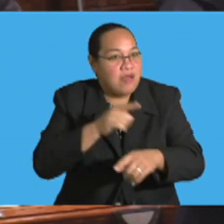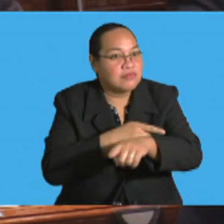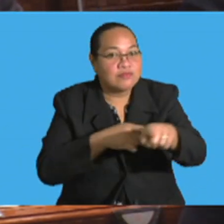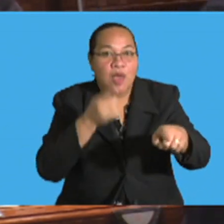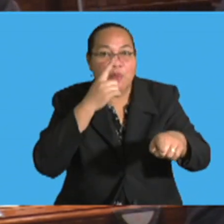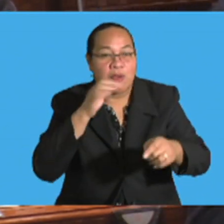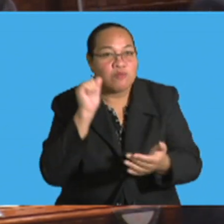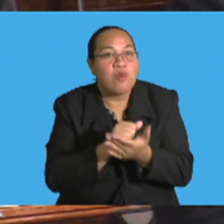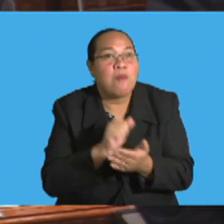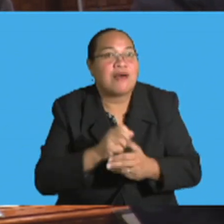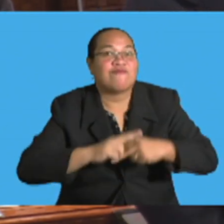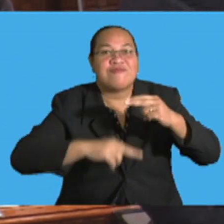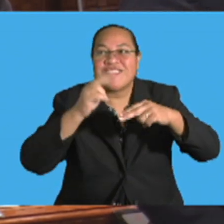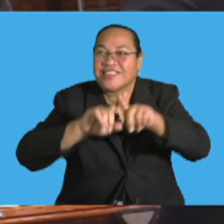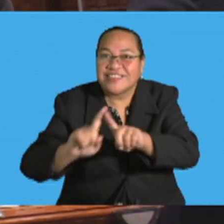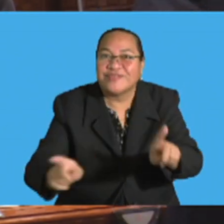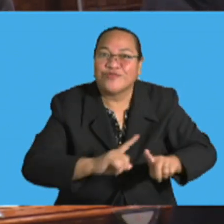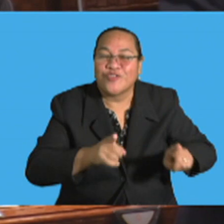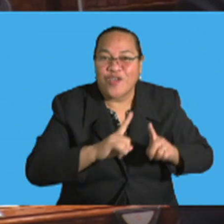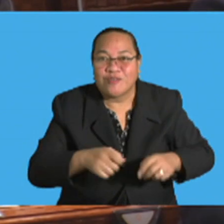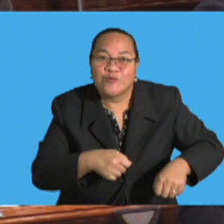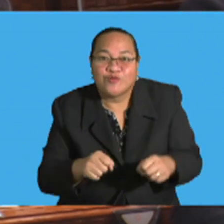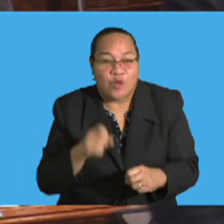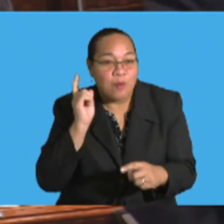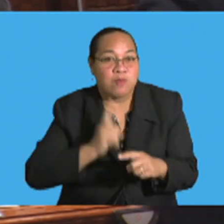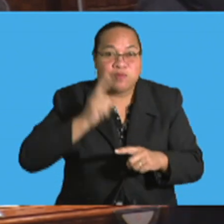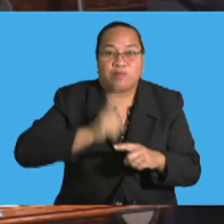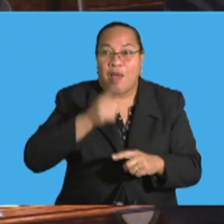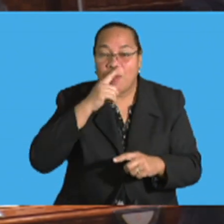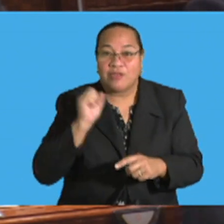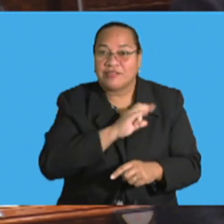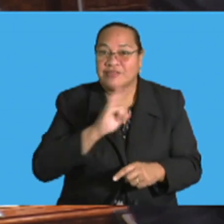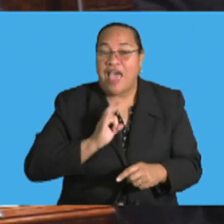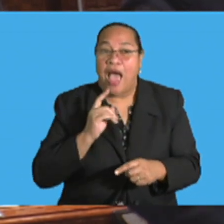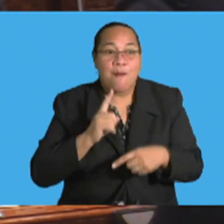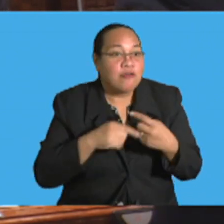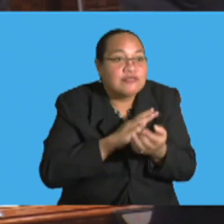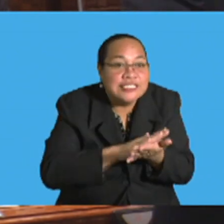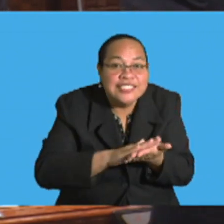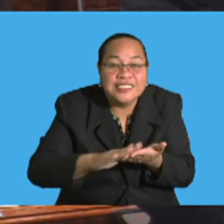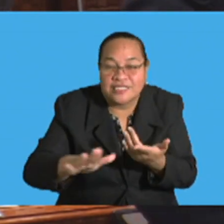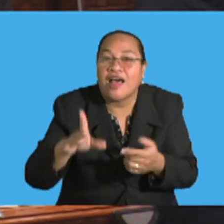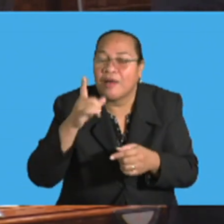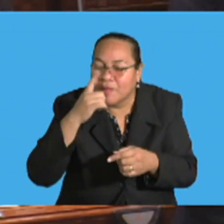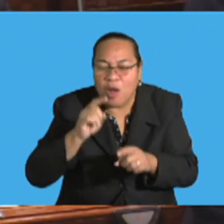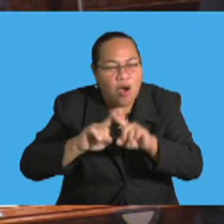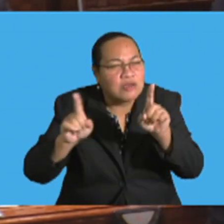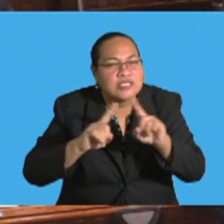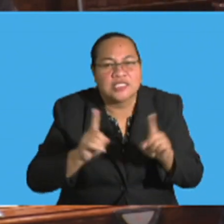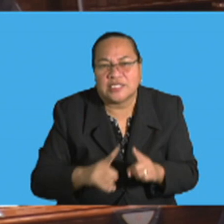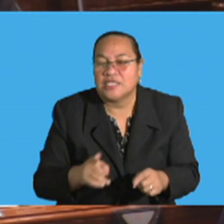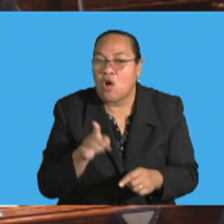right infrastructure, about having efficiency, about cleanliness. All those things do matter, Mr. Speaker,